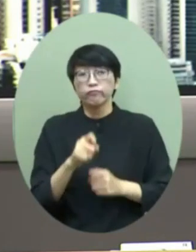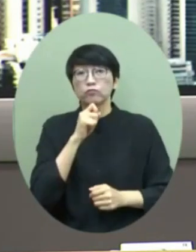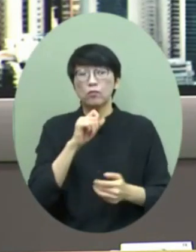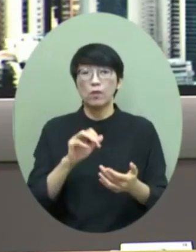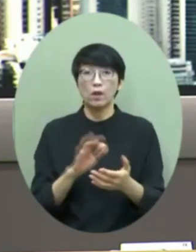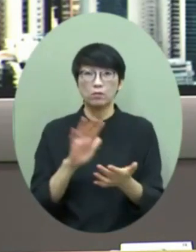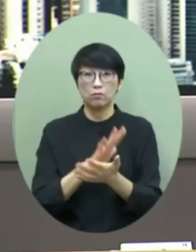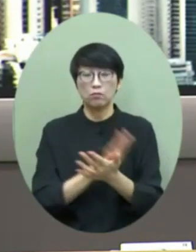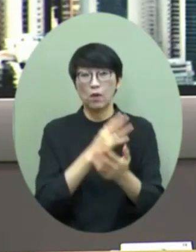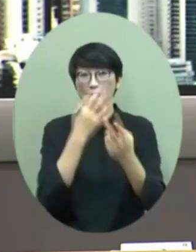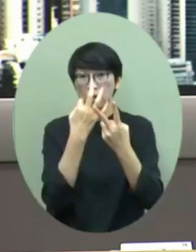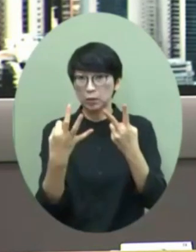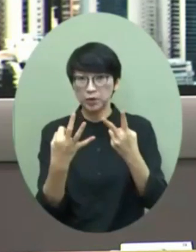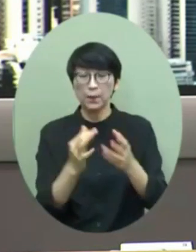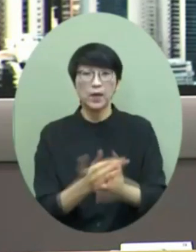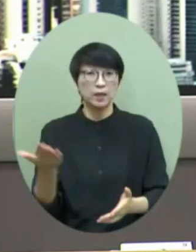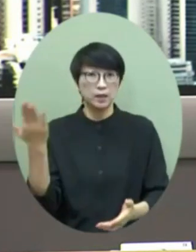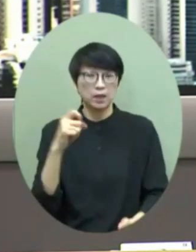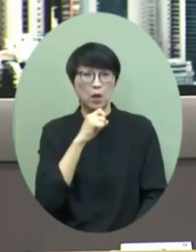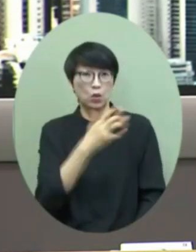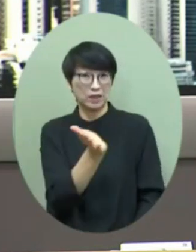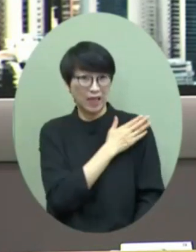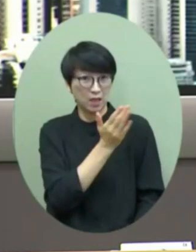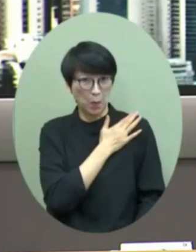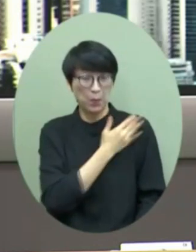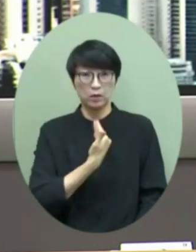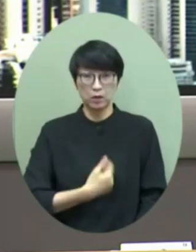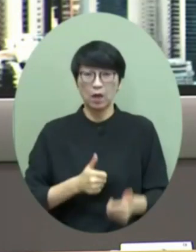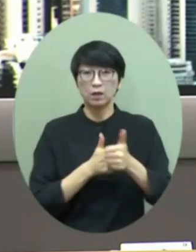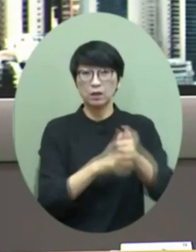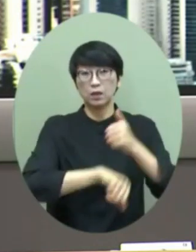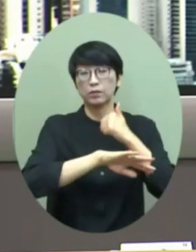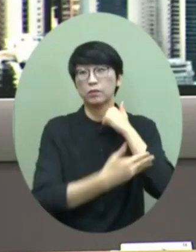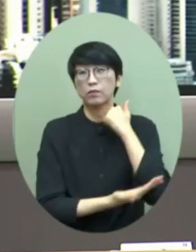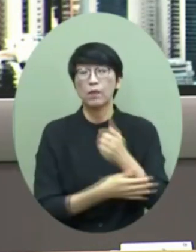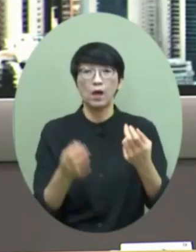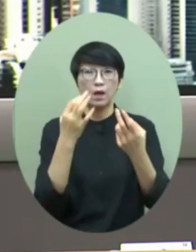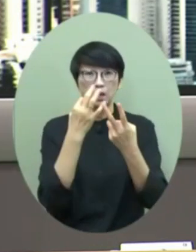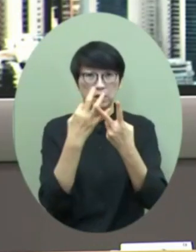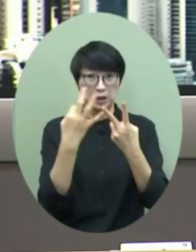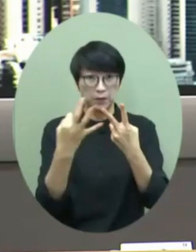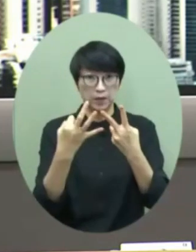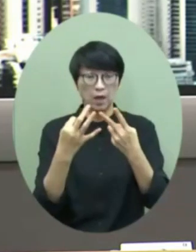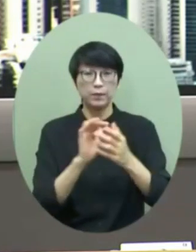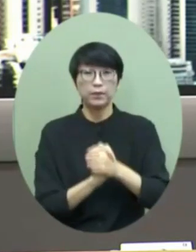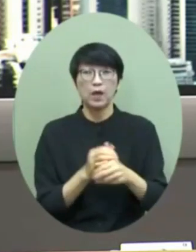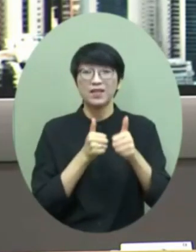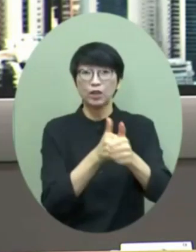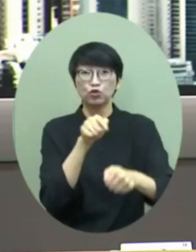we have not taken any step to improve the system to safeguard national